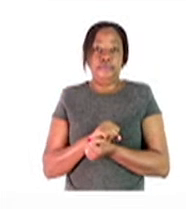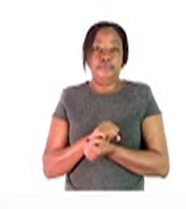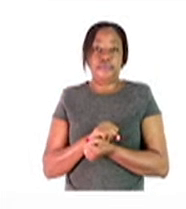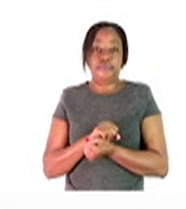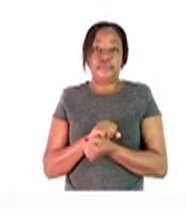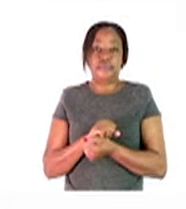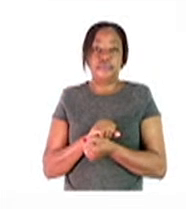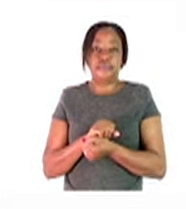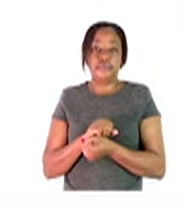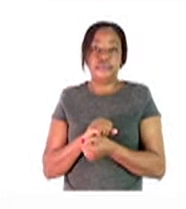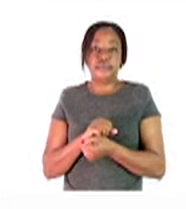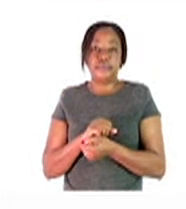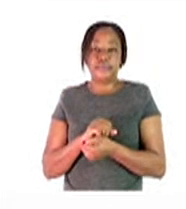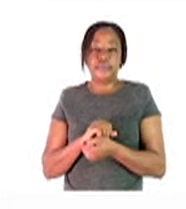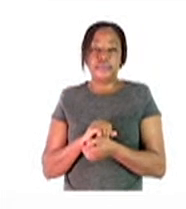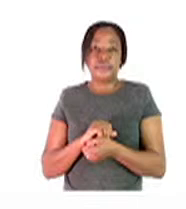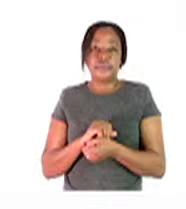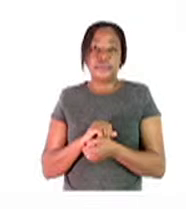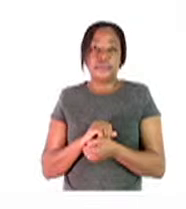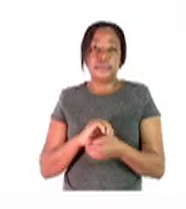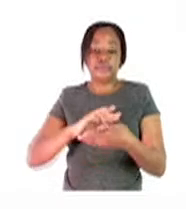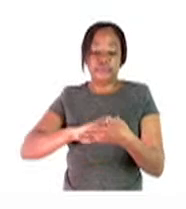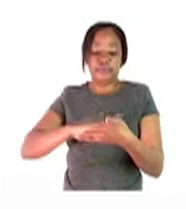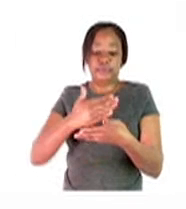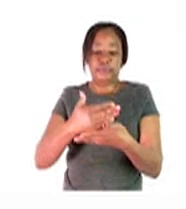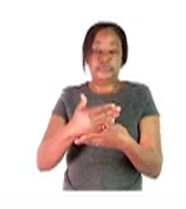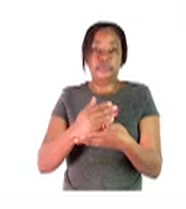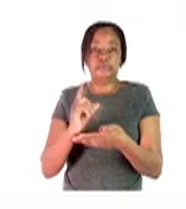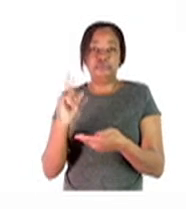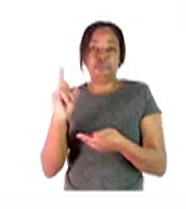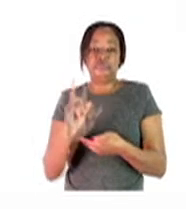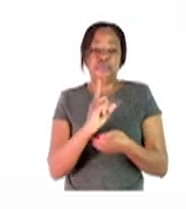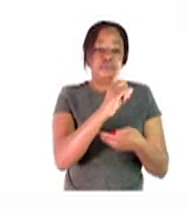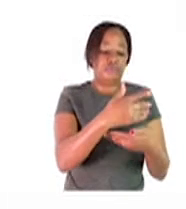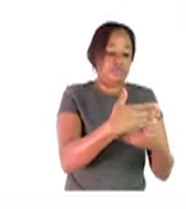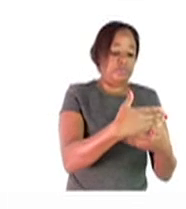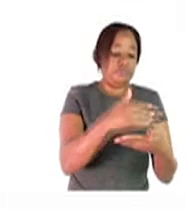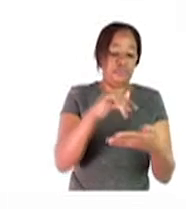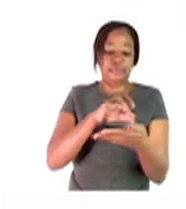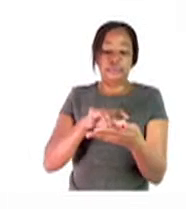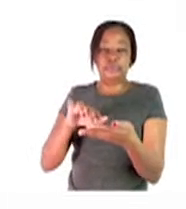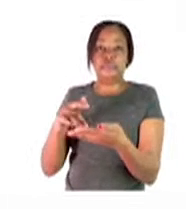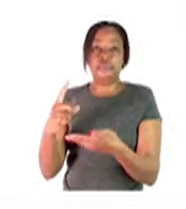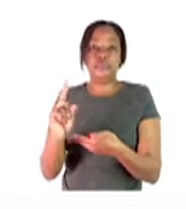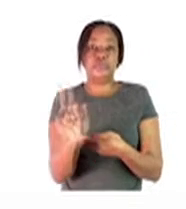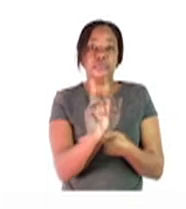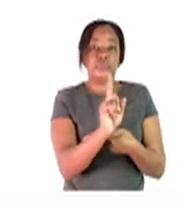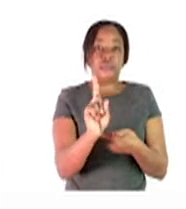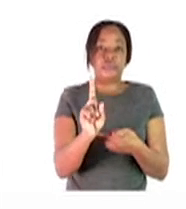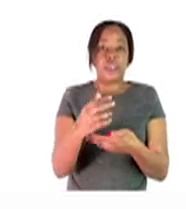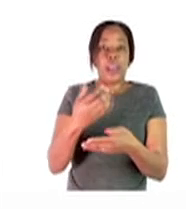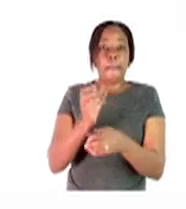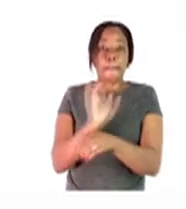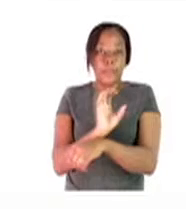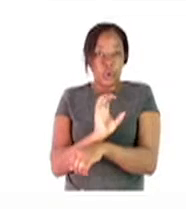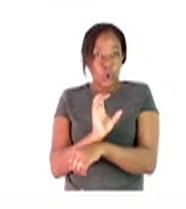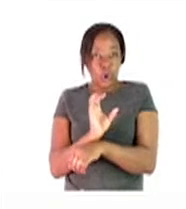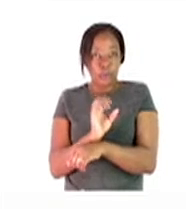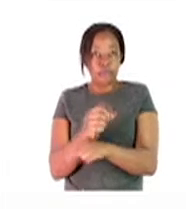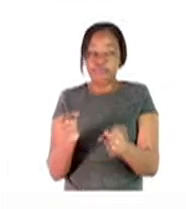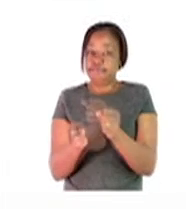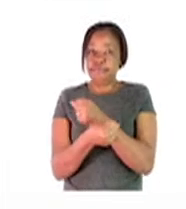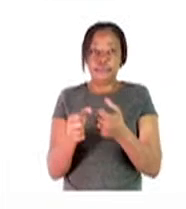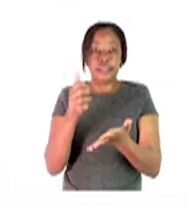with. Okay, so you just have to fill in here the names of those ones that you have in your bedroom, or the ones that you always use